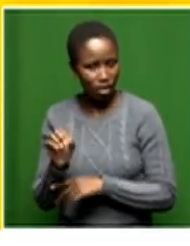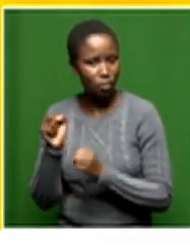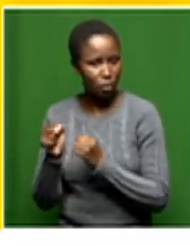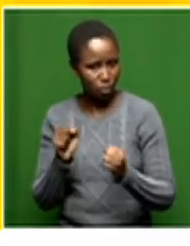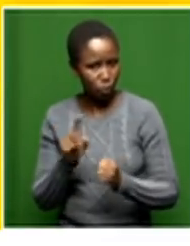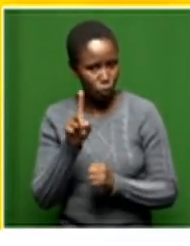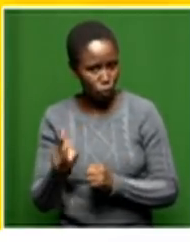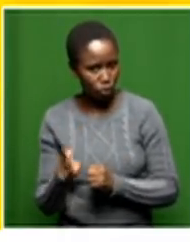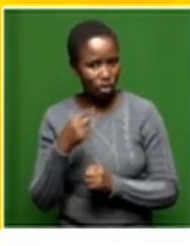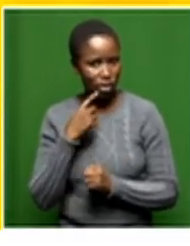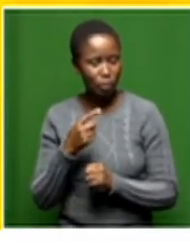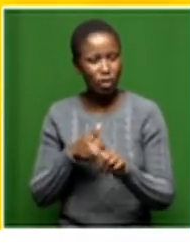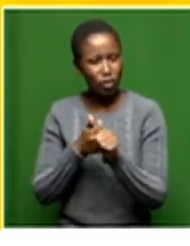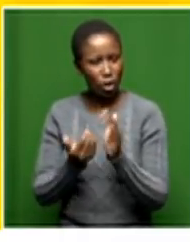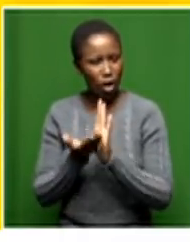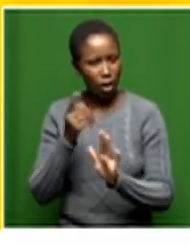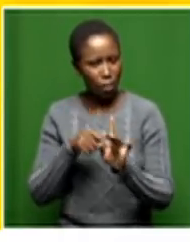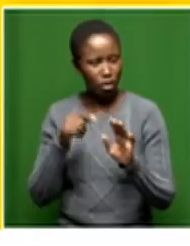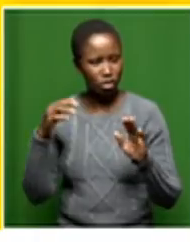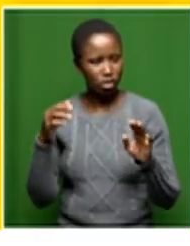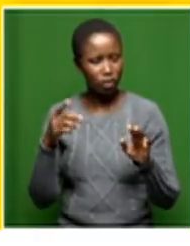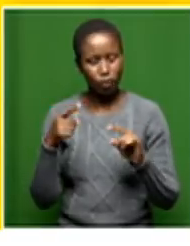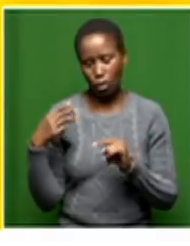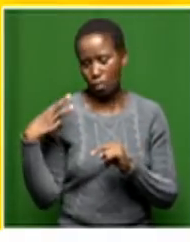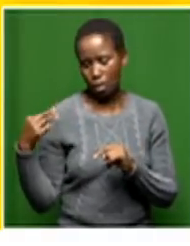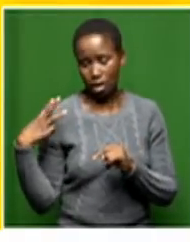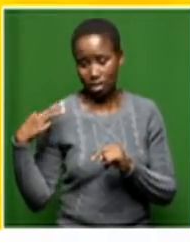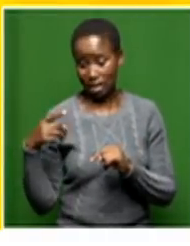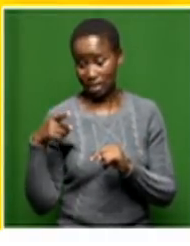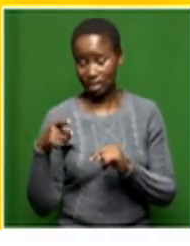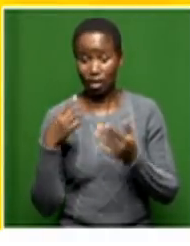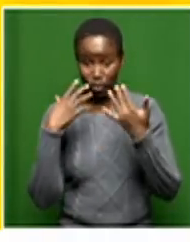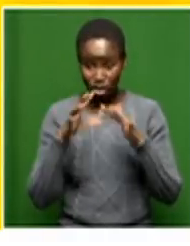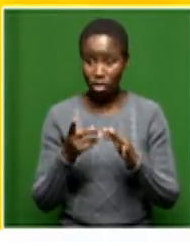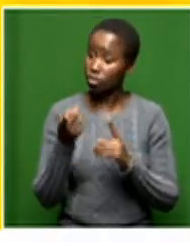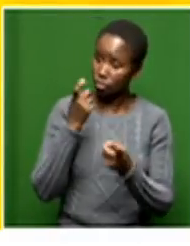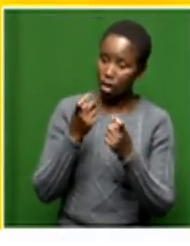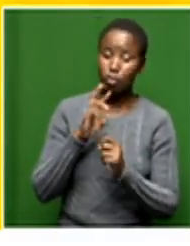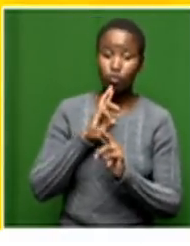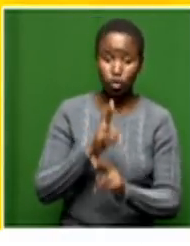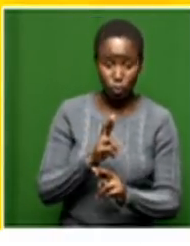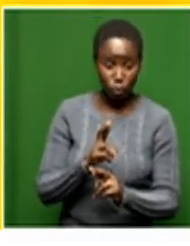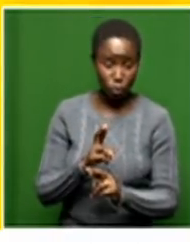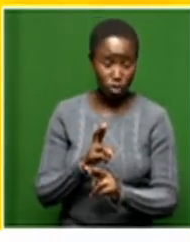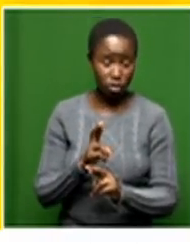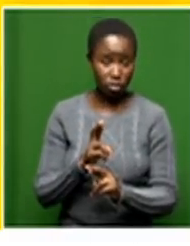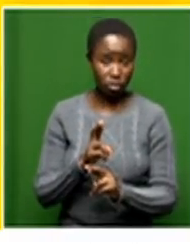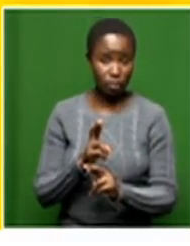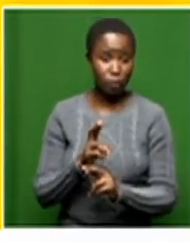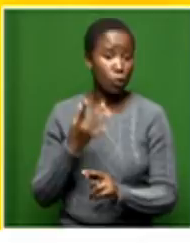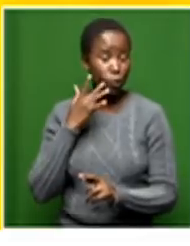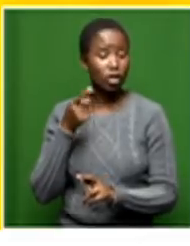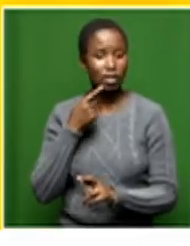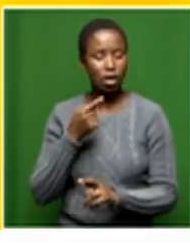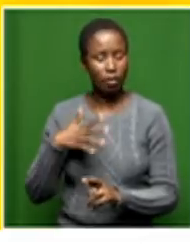know, the follow-up and ministers being asked to respond on the floor of the House as you